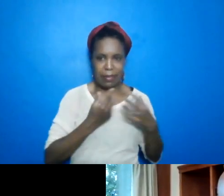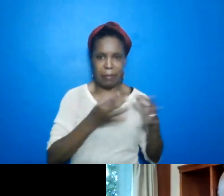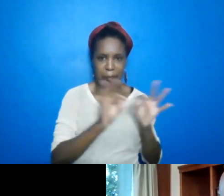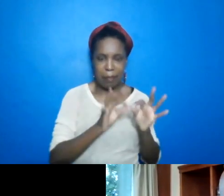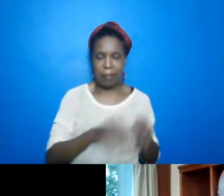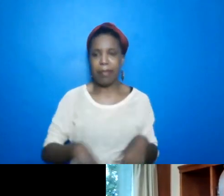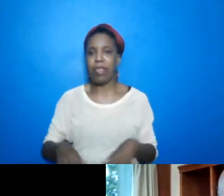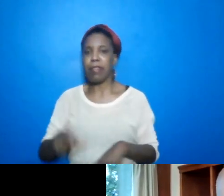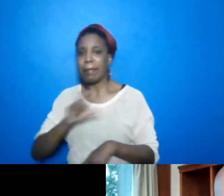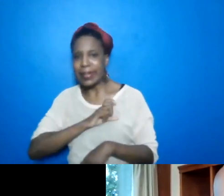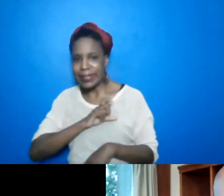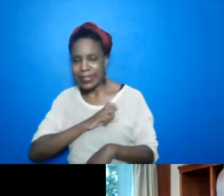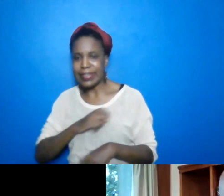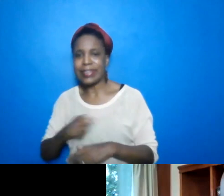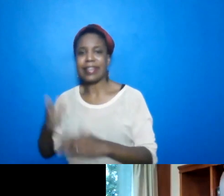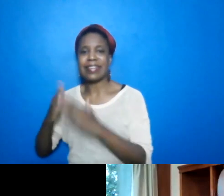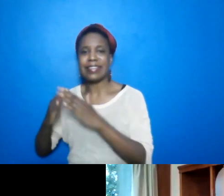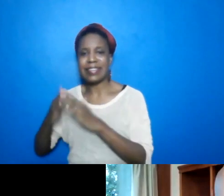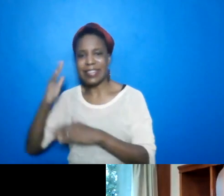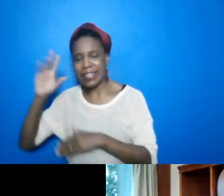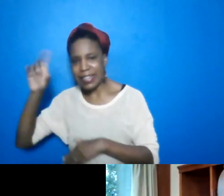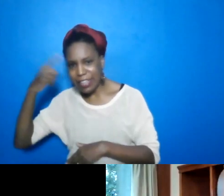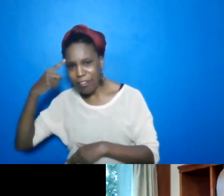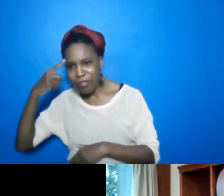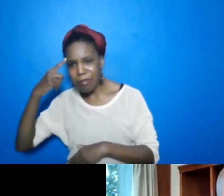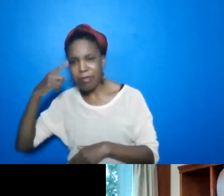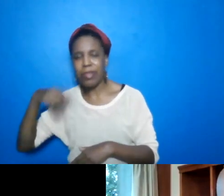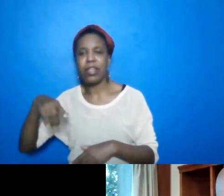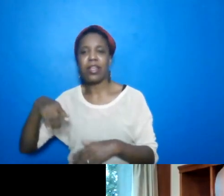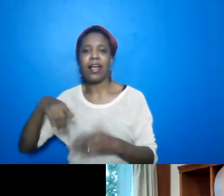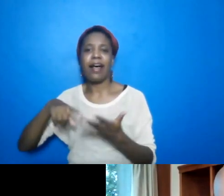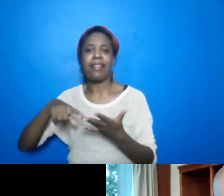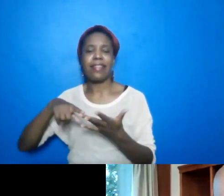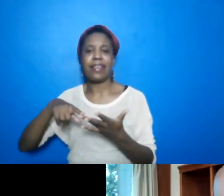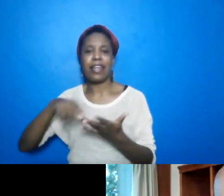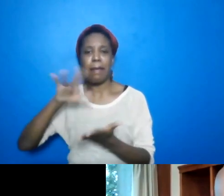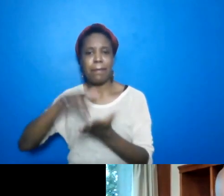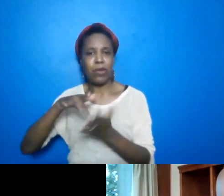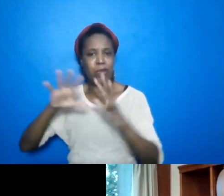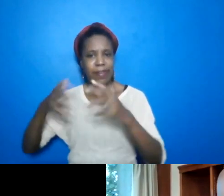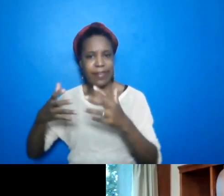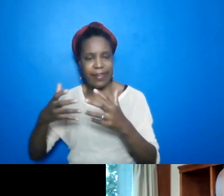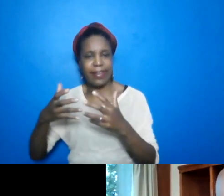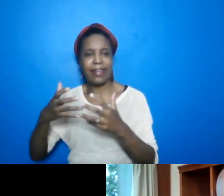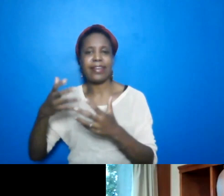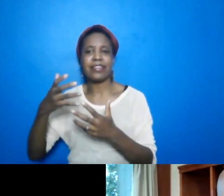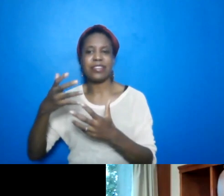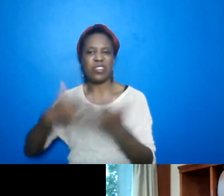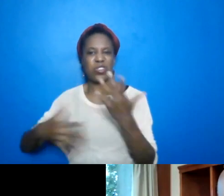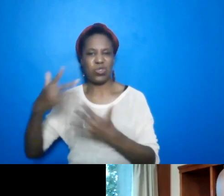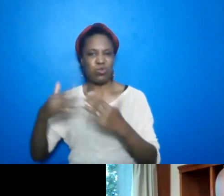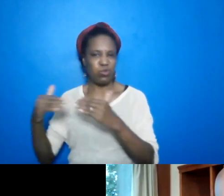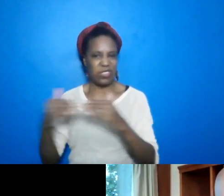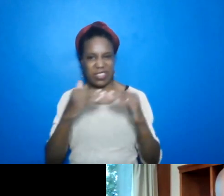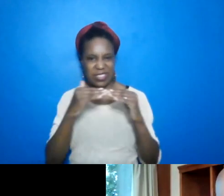of middle class, mid-tier social justice advocates. Because the Latin kings